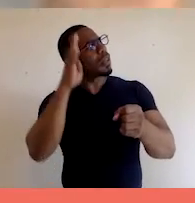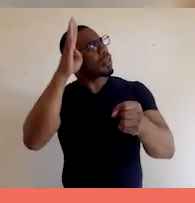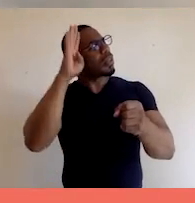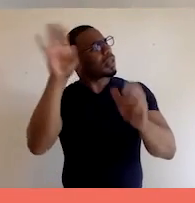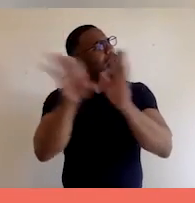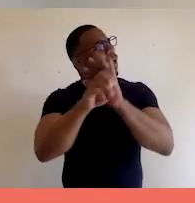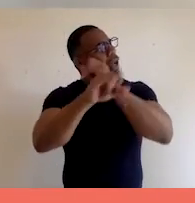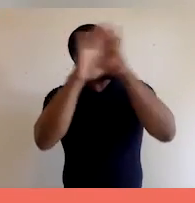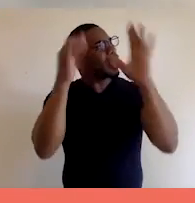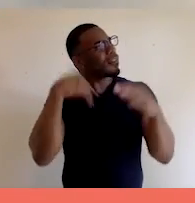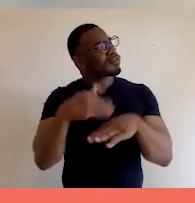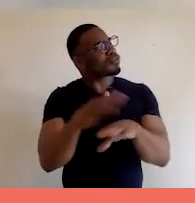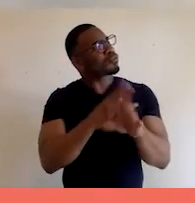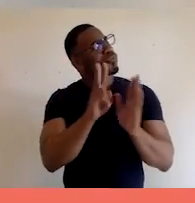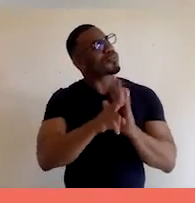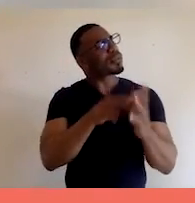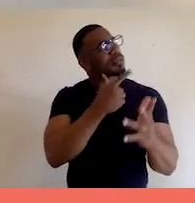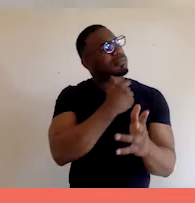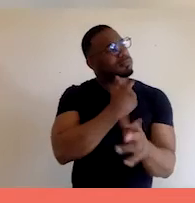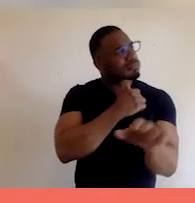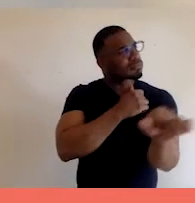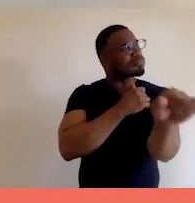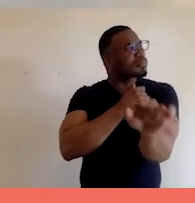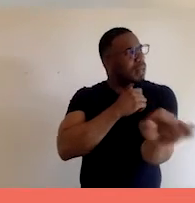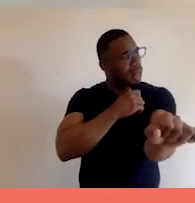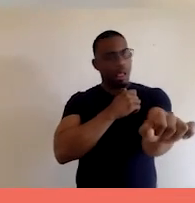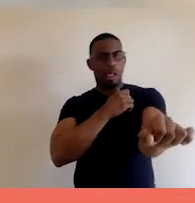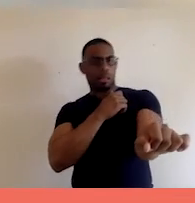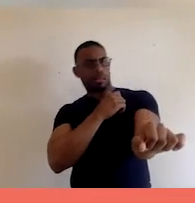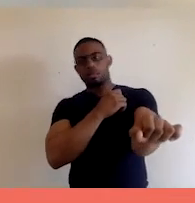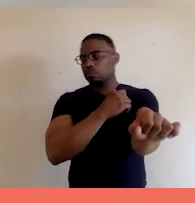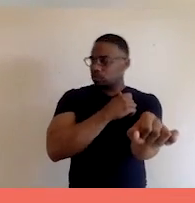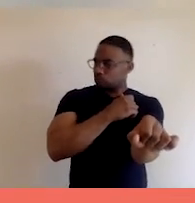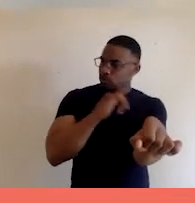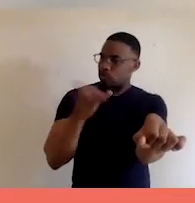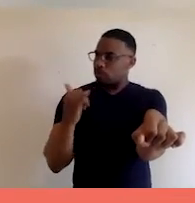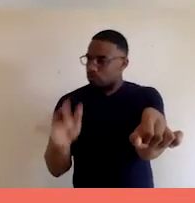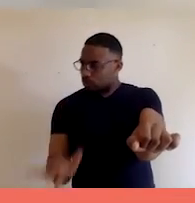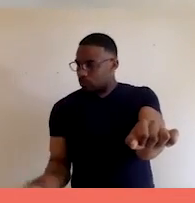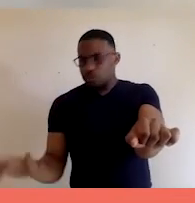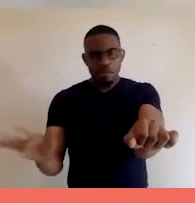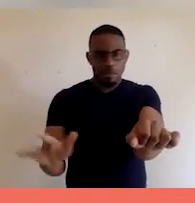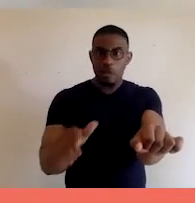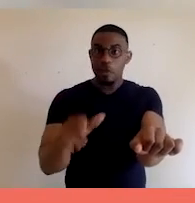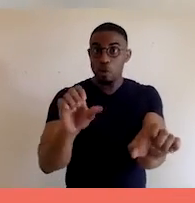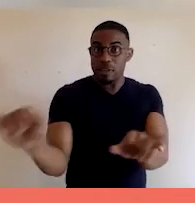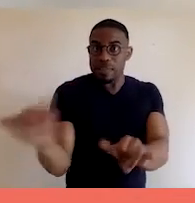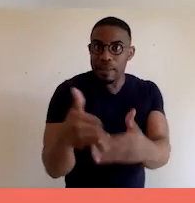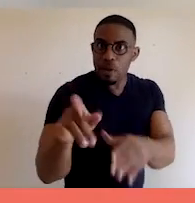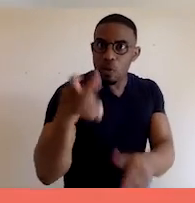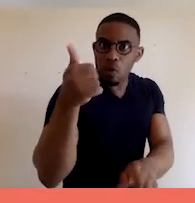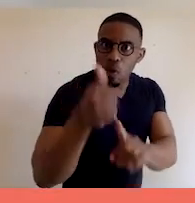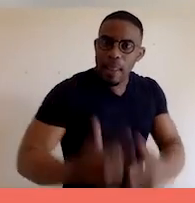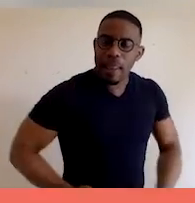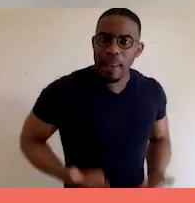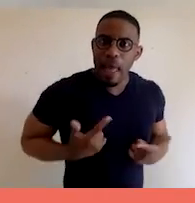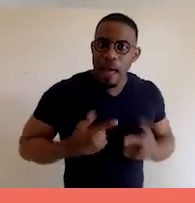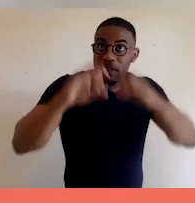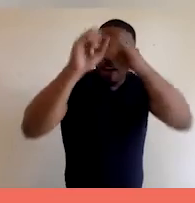like, oh, if I was in a music video and I'd be doing this right now and this song would be playing. You need to do the same thing with your